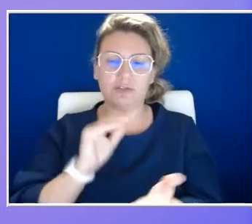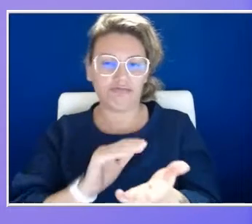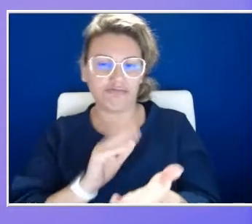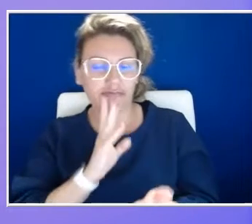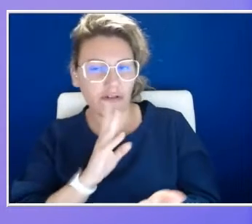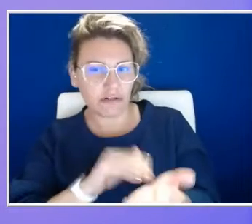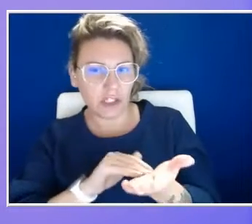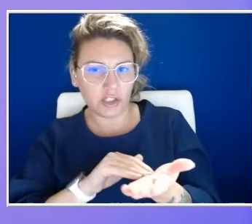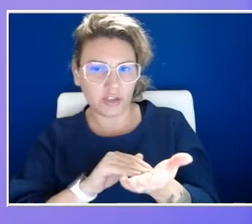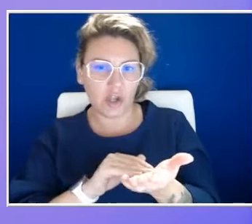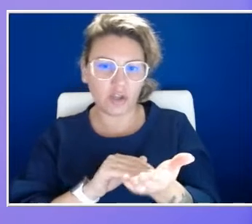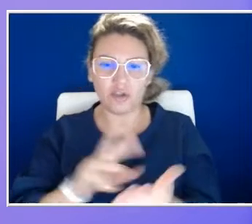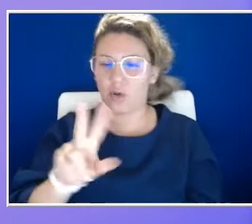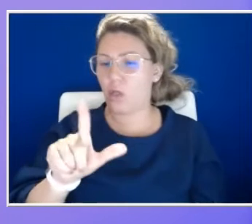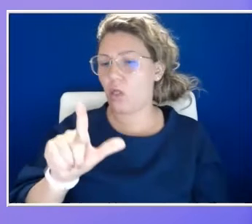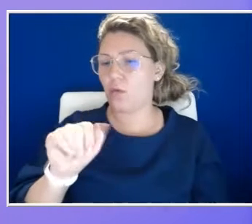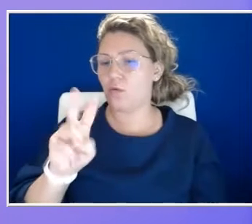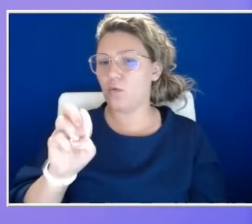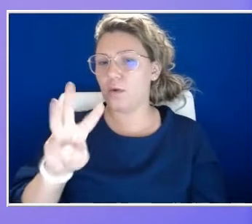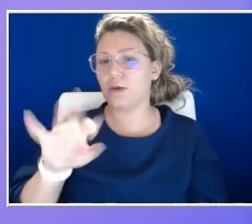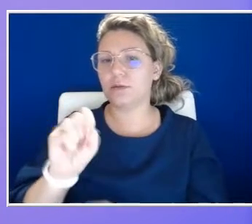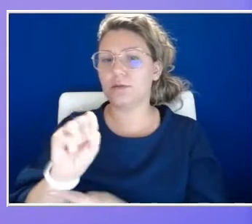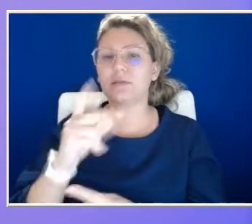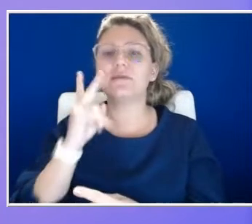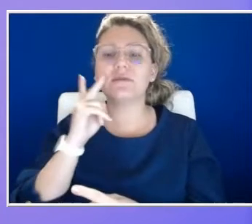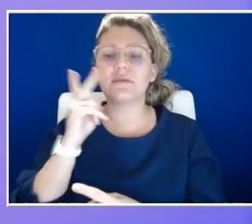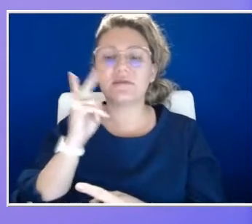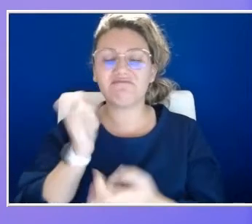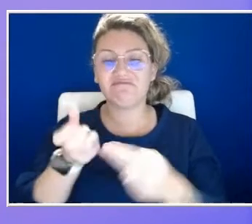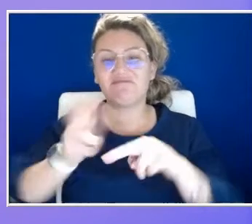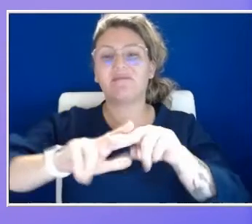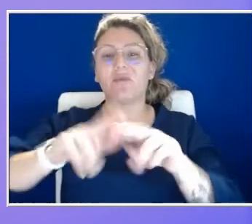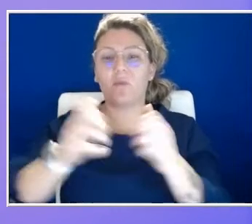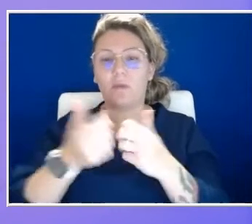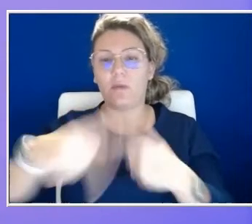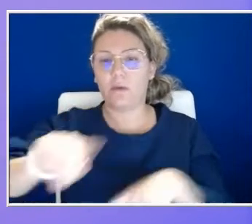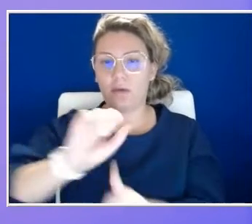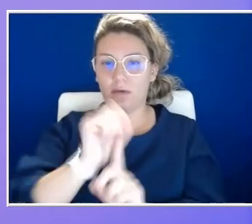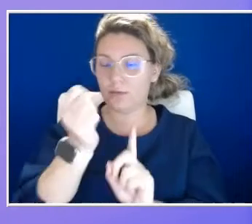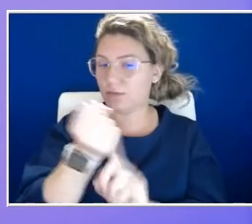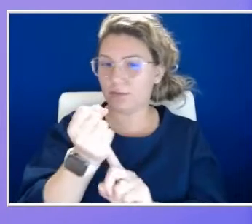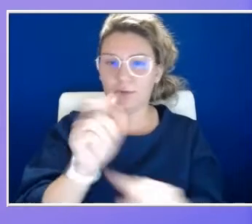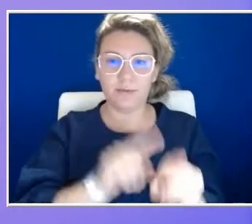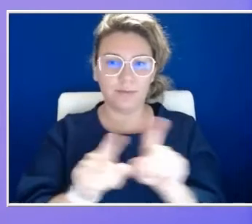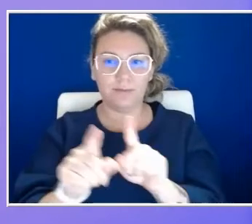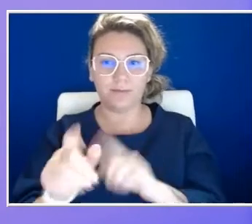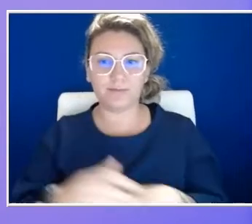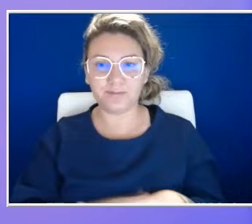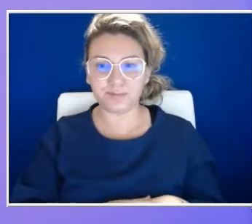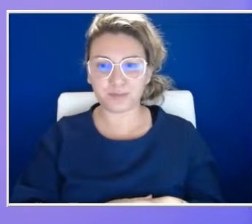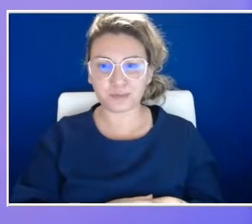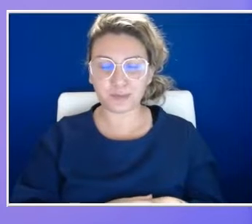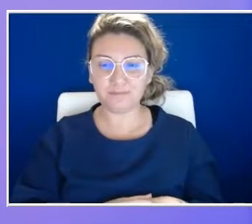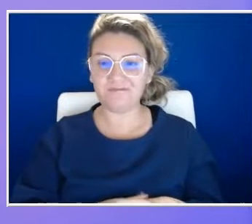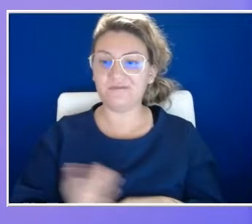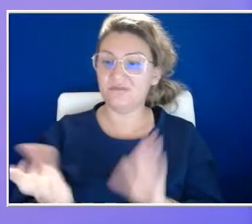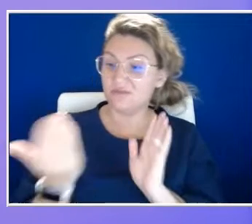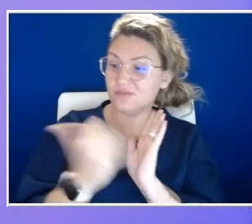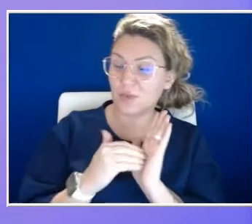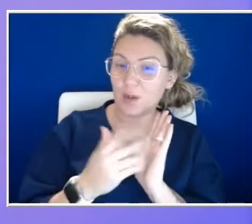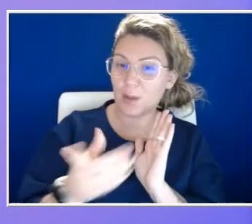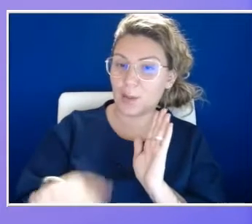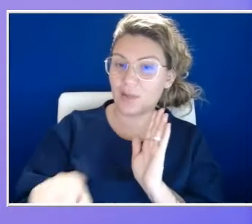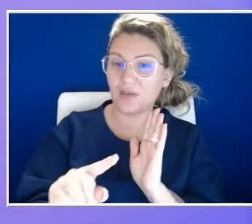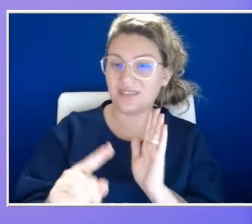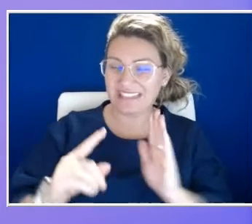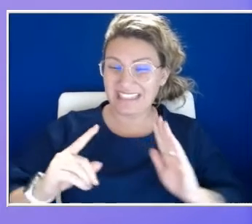a couple days ago, we are seeing an increase in those cases as well. So again, for those very